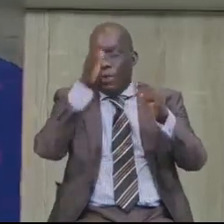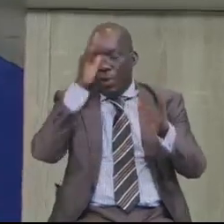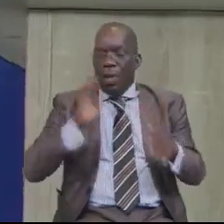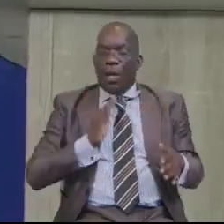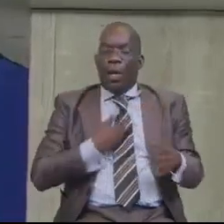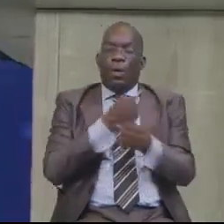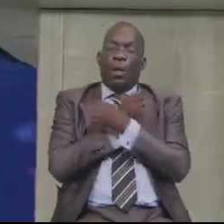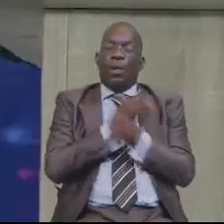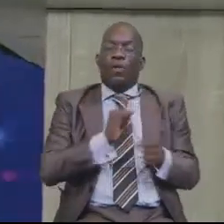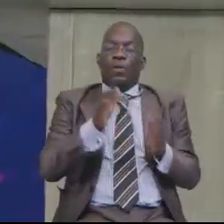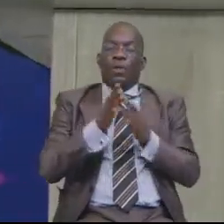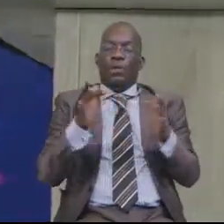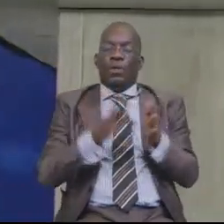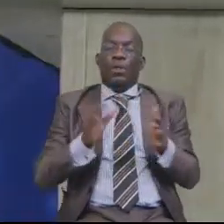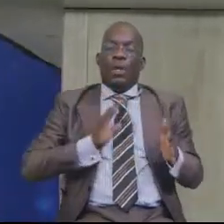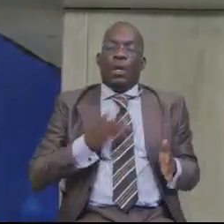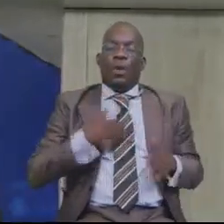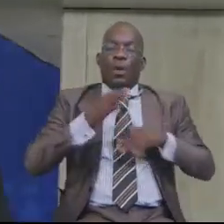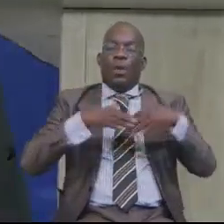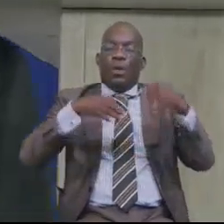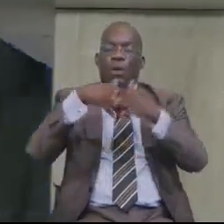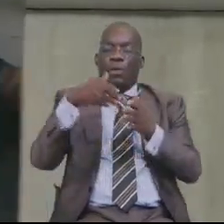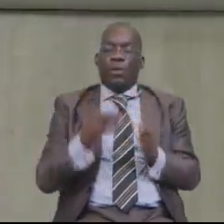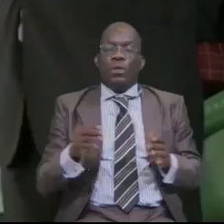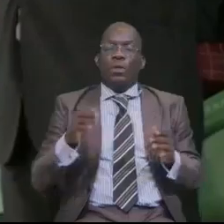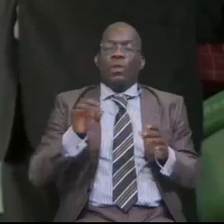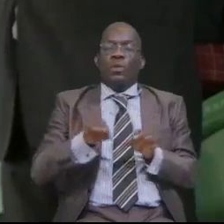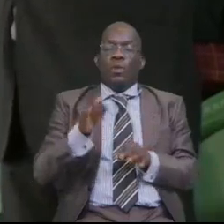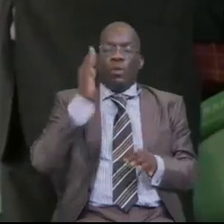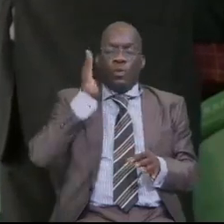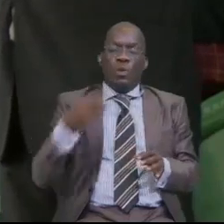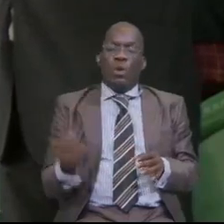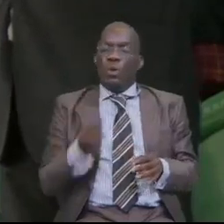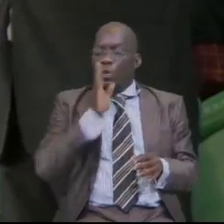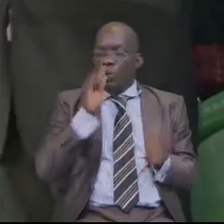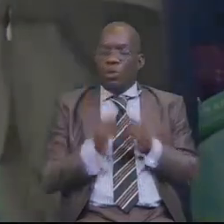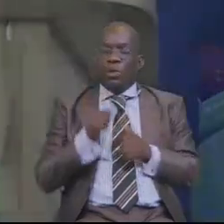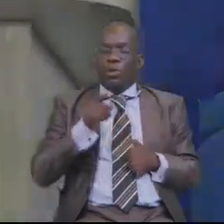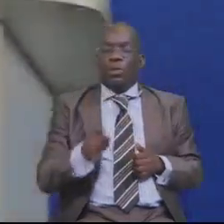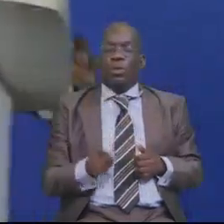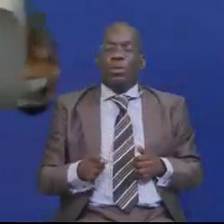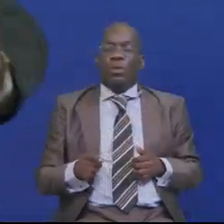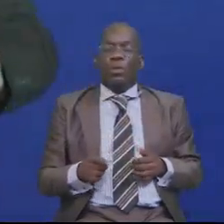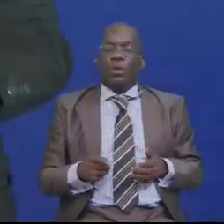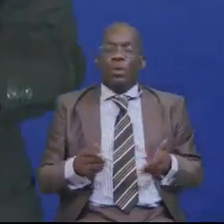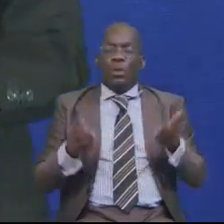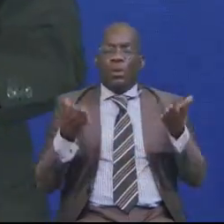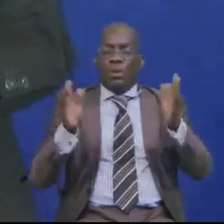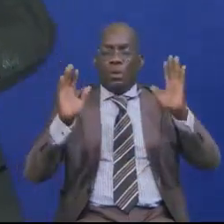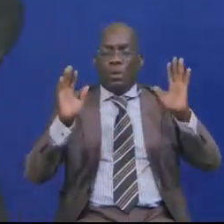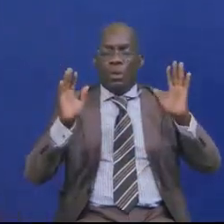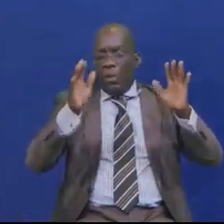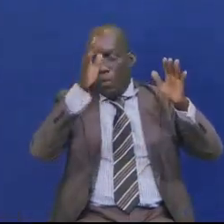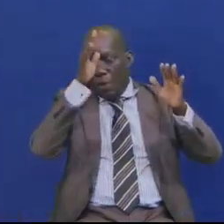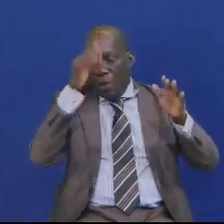our comforting Spirit will always be with you. Raise up that hand. Father,